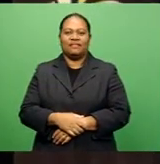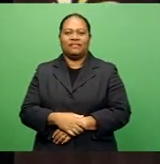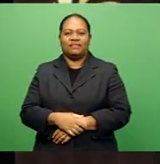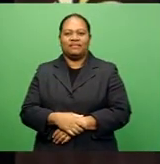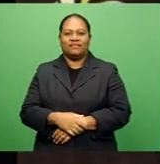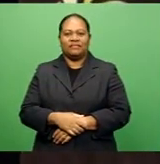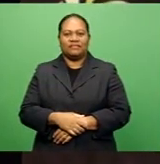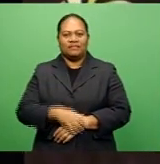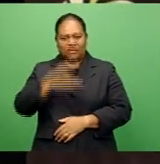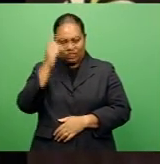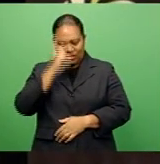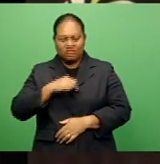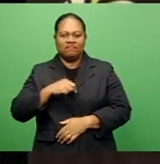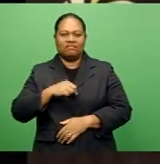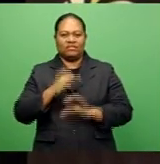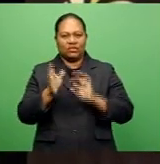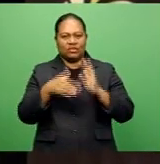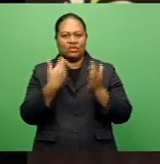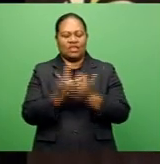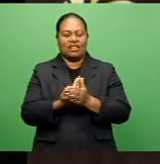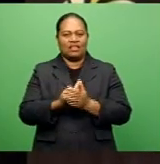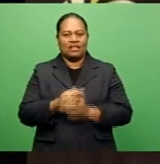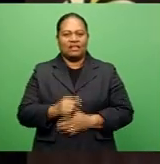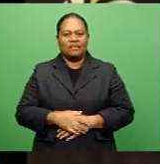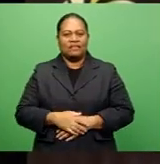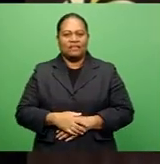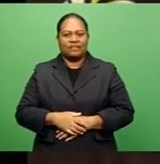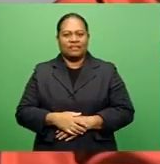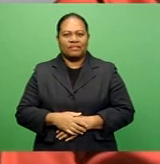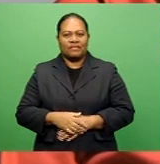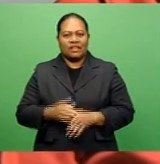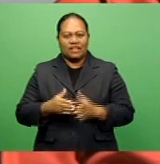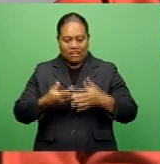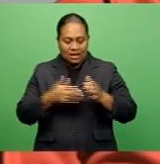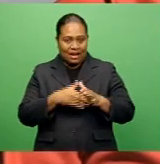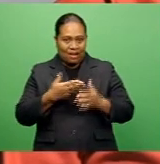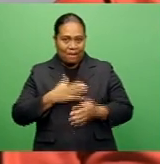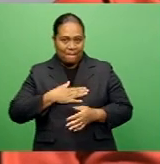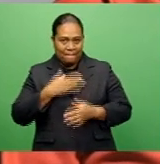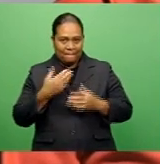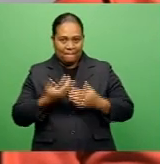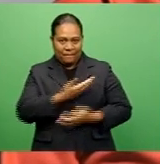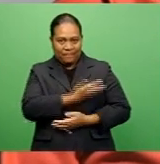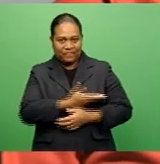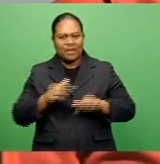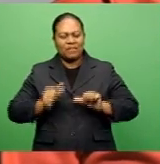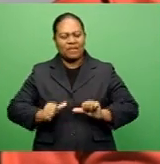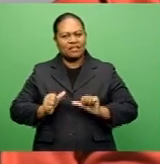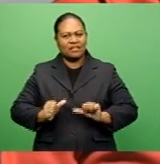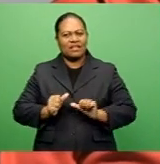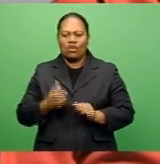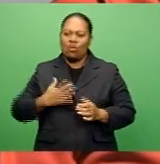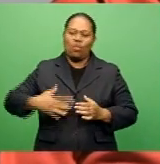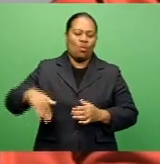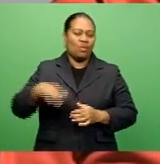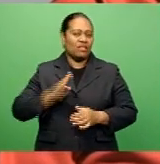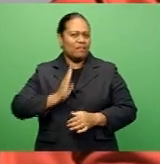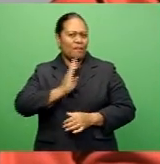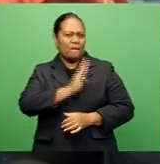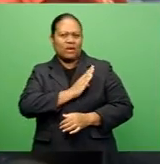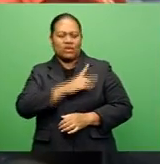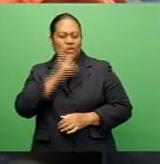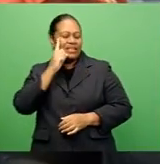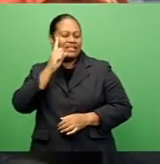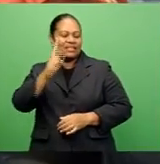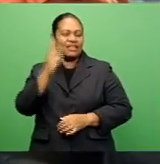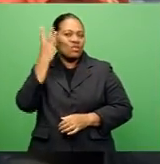Together we can, and since I've come in as a president with my board's help and everything, you've seen the women's football